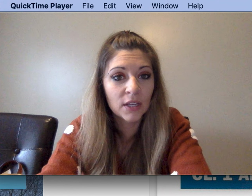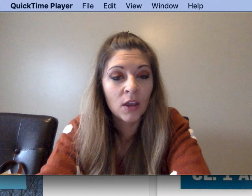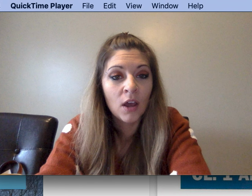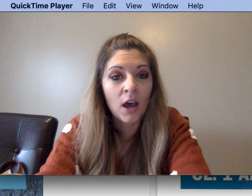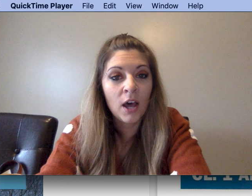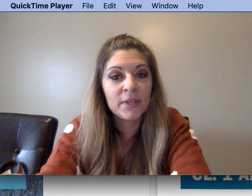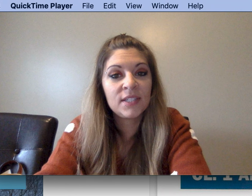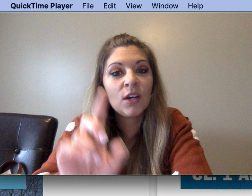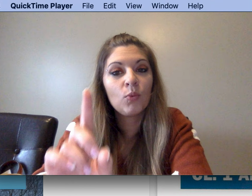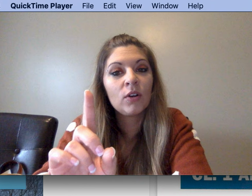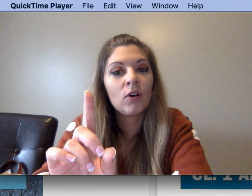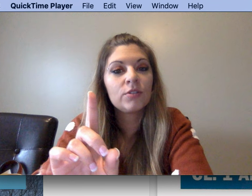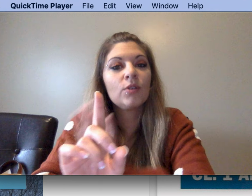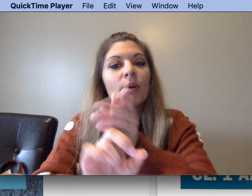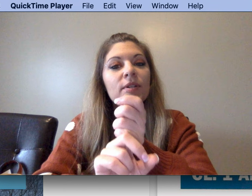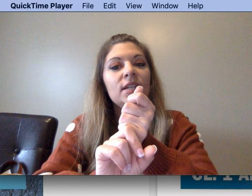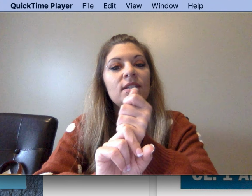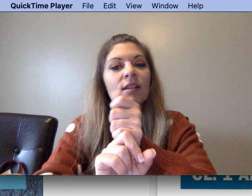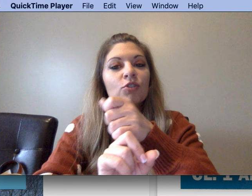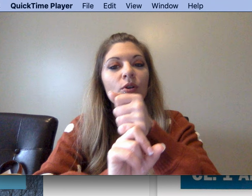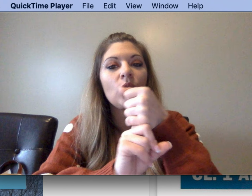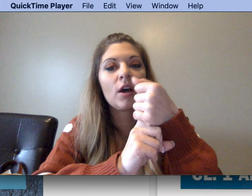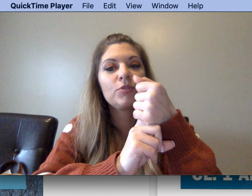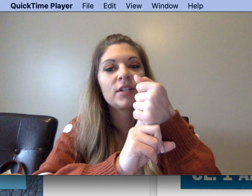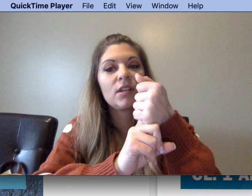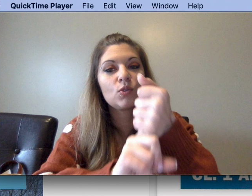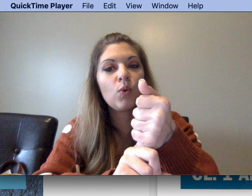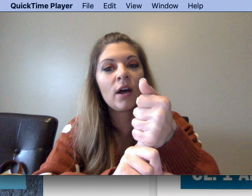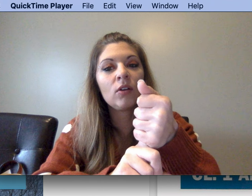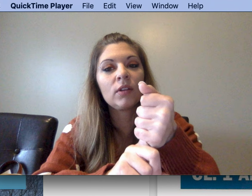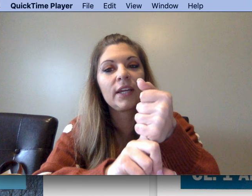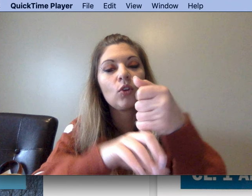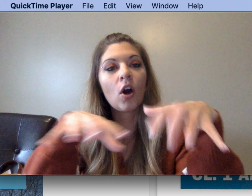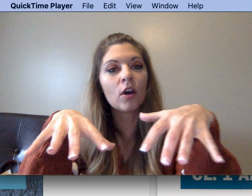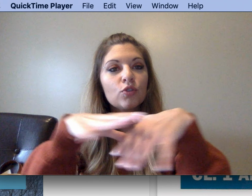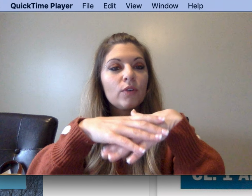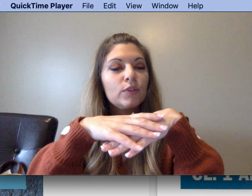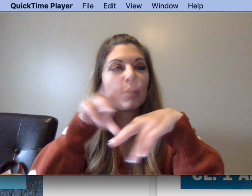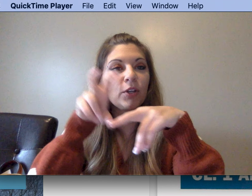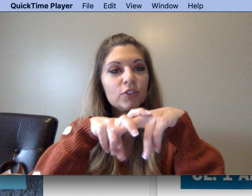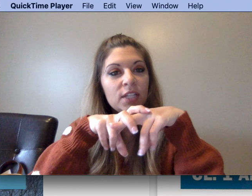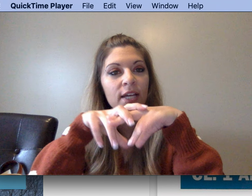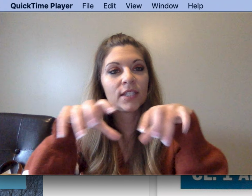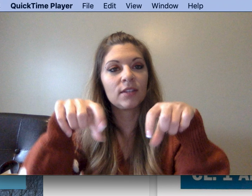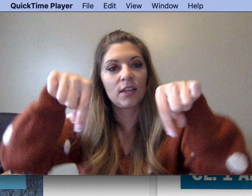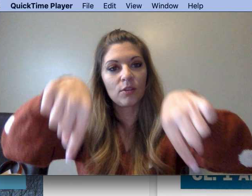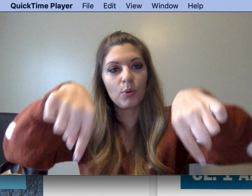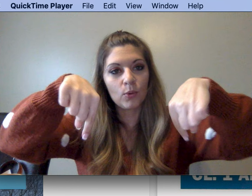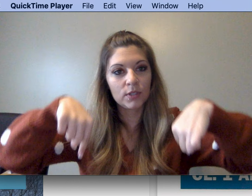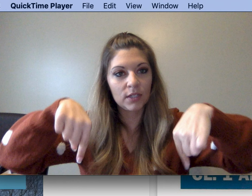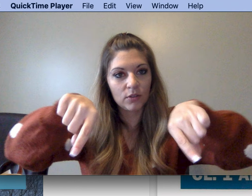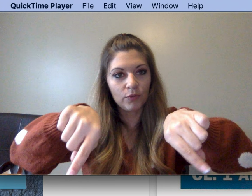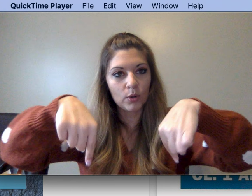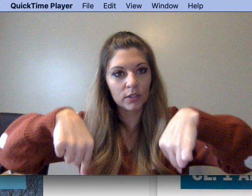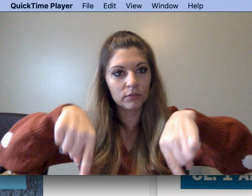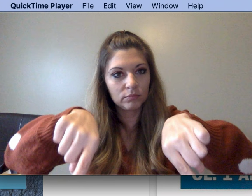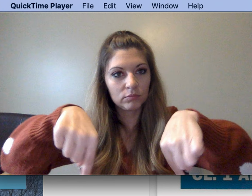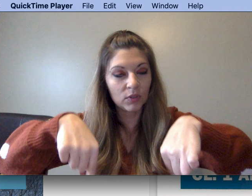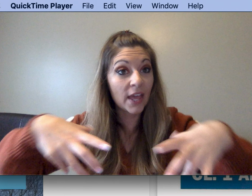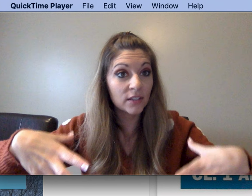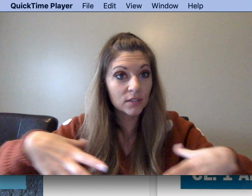classifiers. And CL1 also represents cylindrical objects as well, like logs, or if we're talking about your desk and like the poles, like the